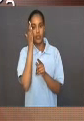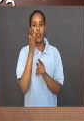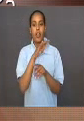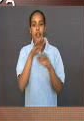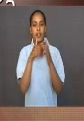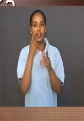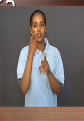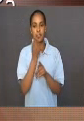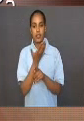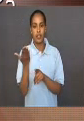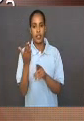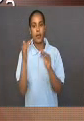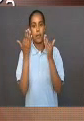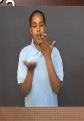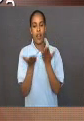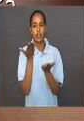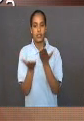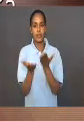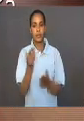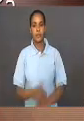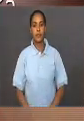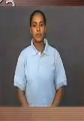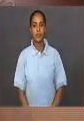everything is balanced.